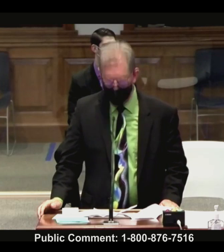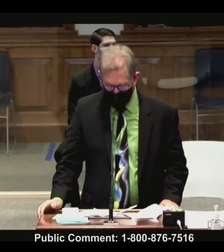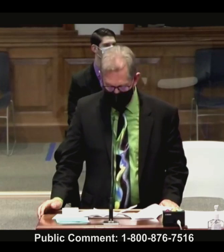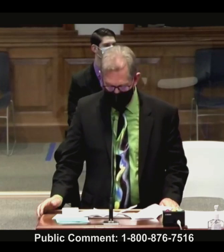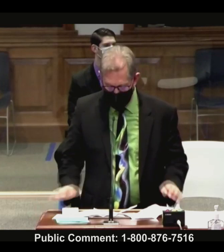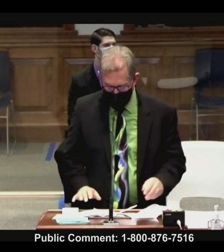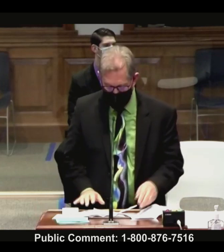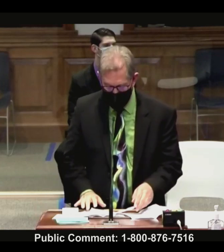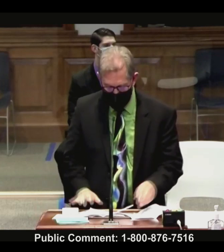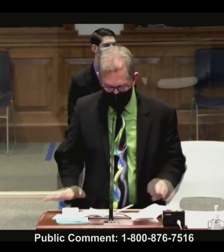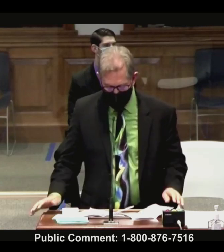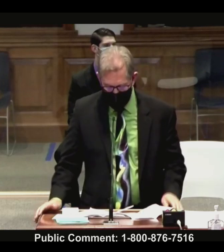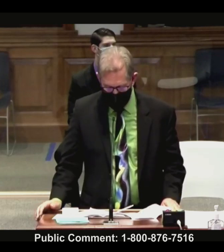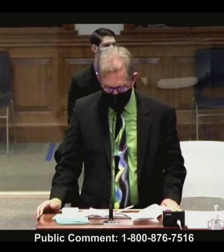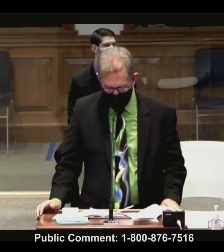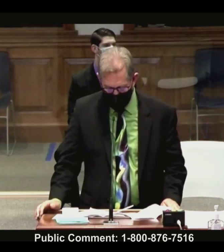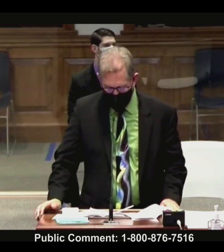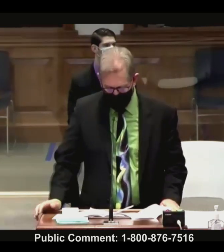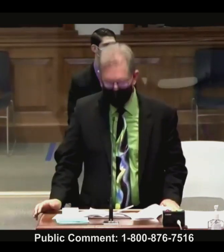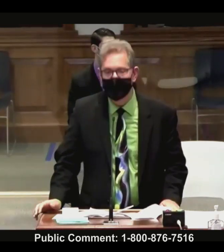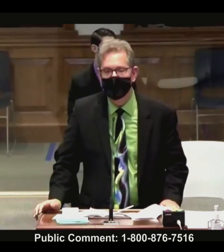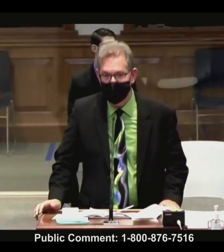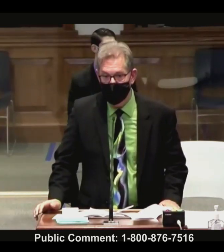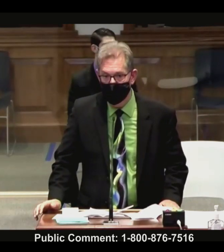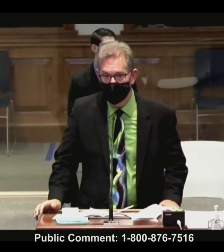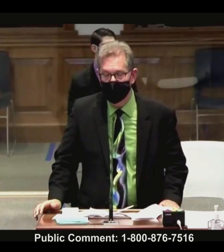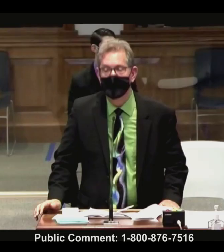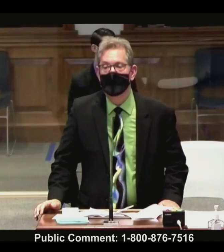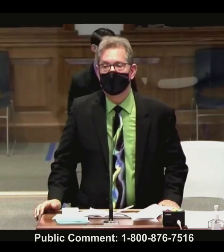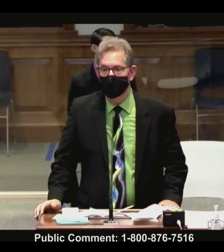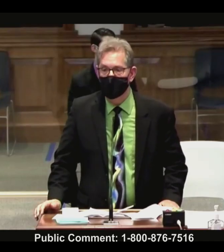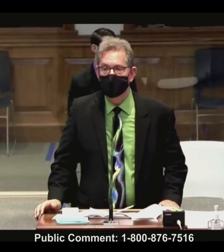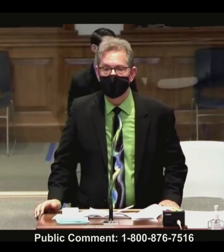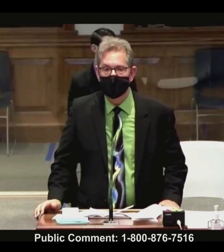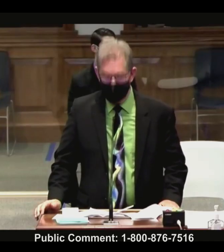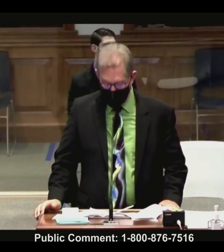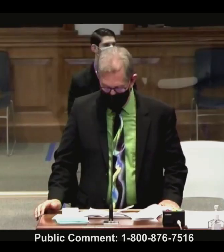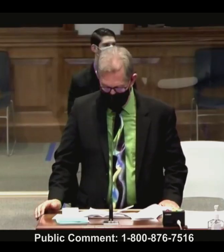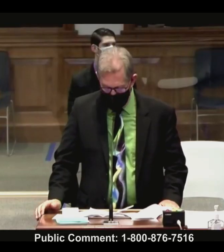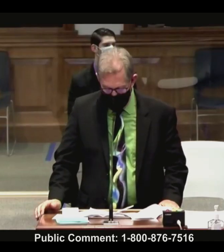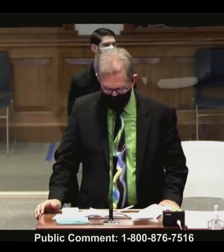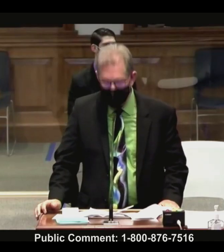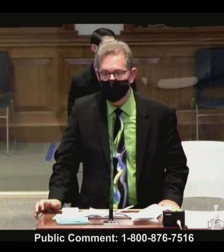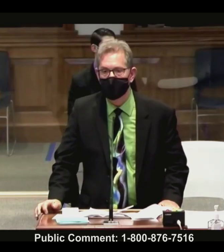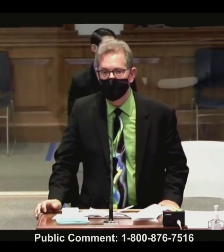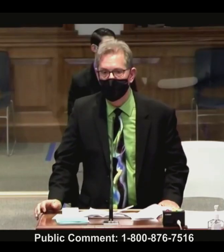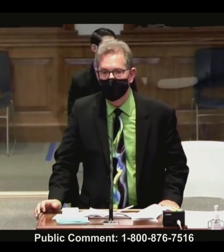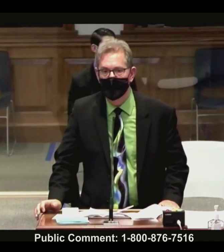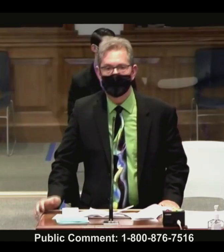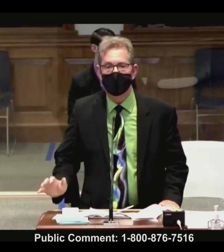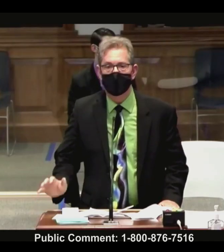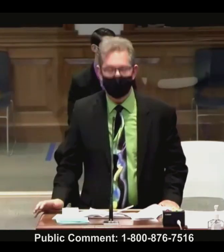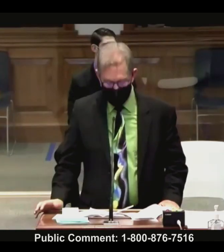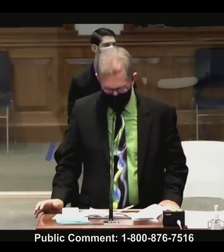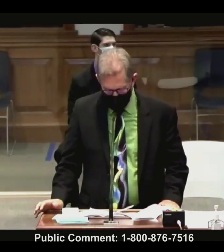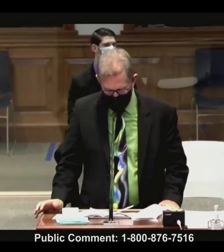they changed our department's name to the Department of Can Do. And the reason for that is because each and every one of our staff, no